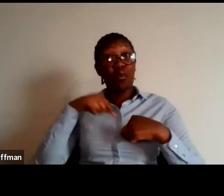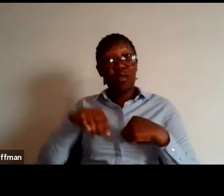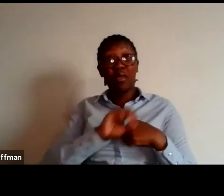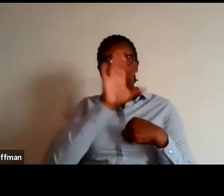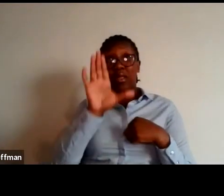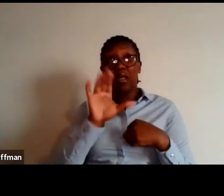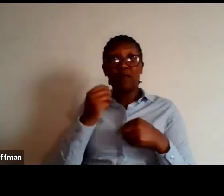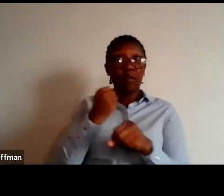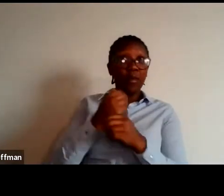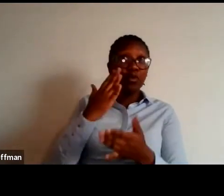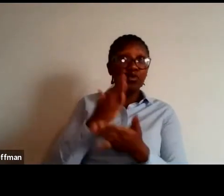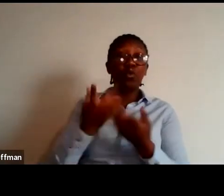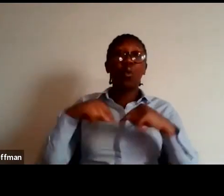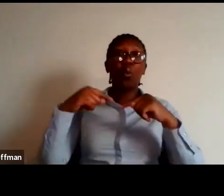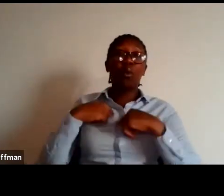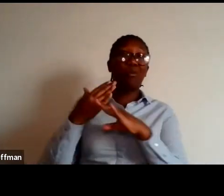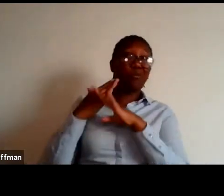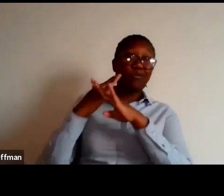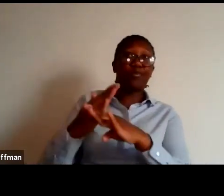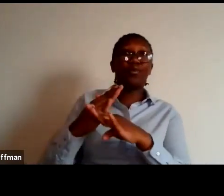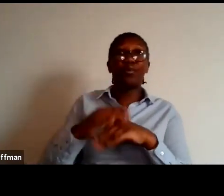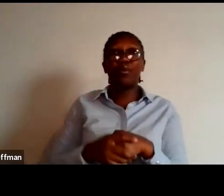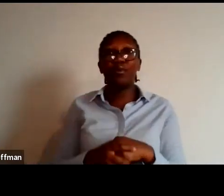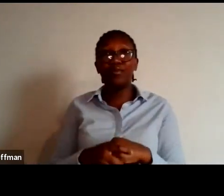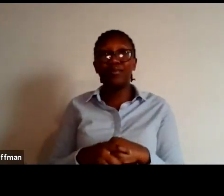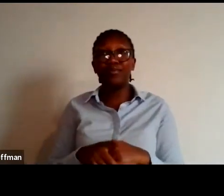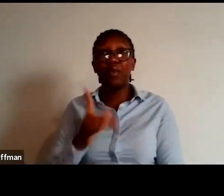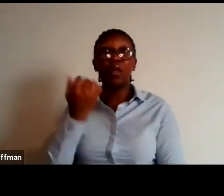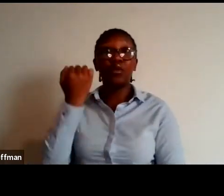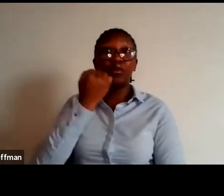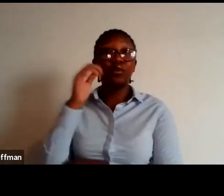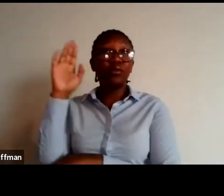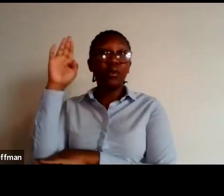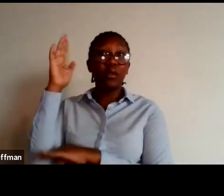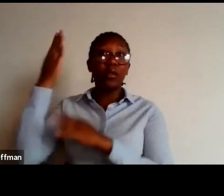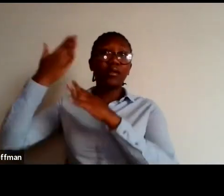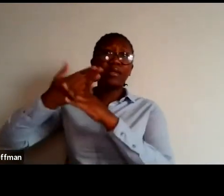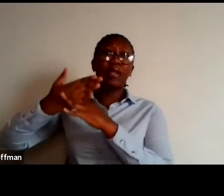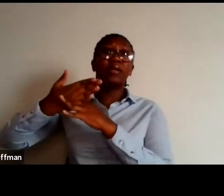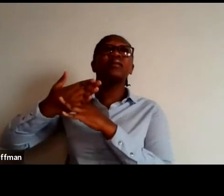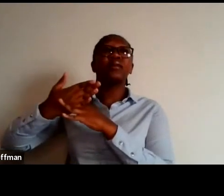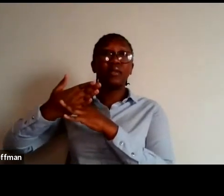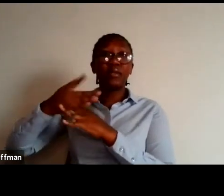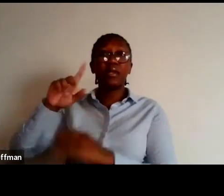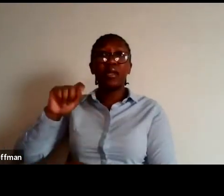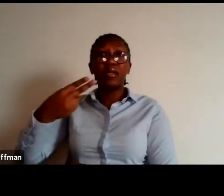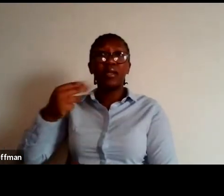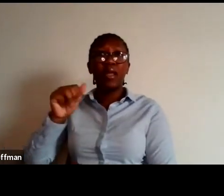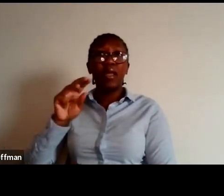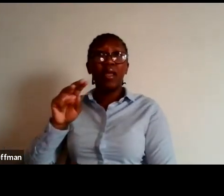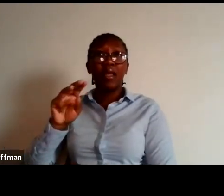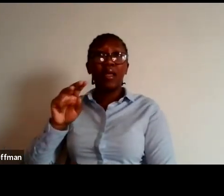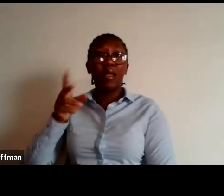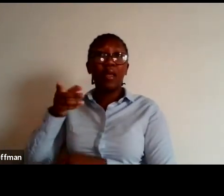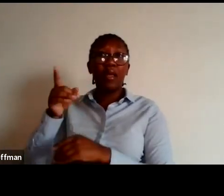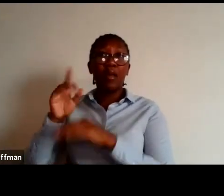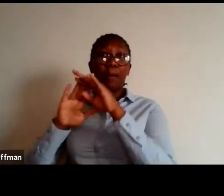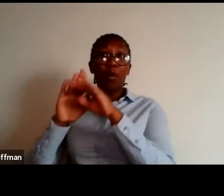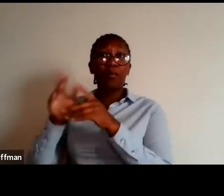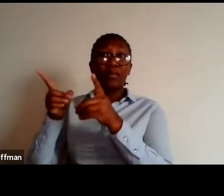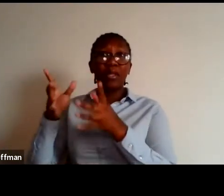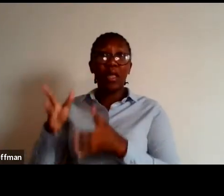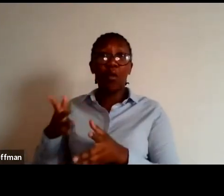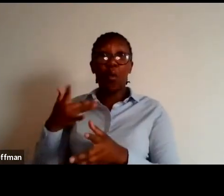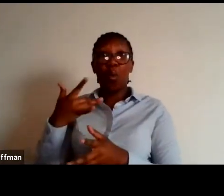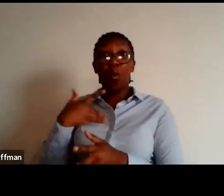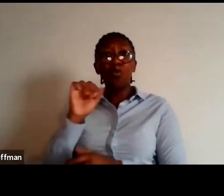able to afford. Mr. Mweng, yes, sir. I'm sorry to disturb you, sir. We have lost your